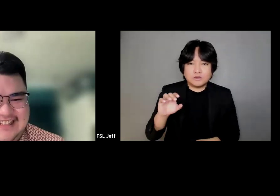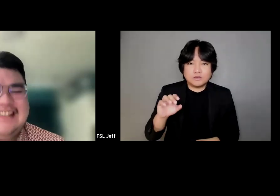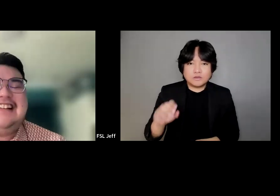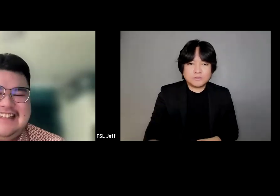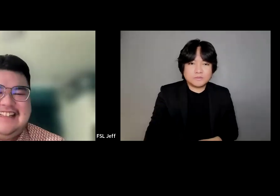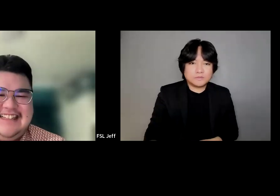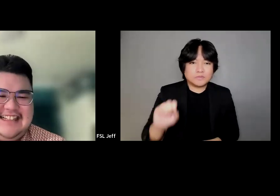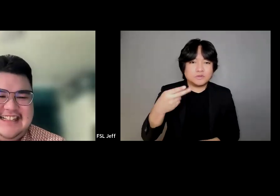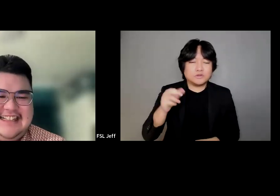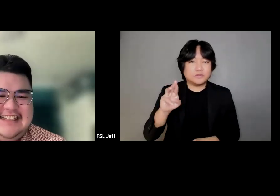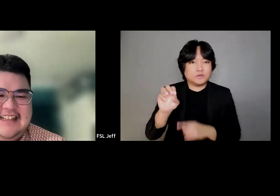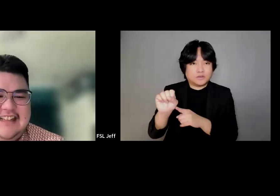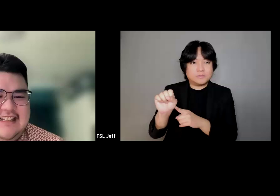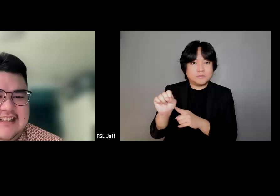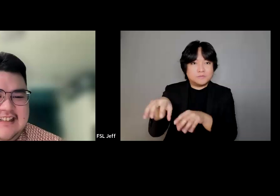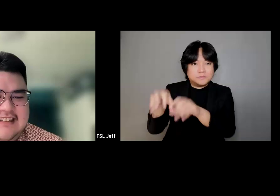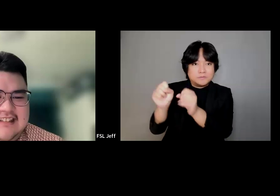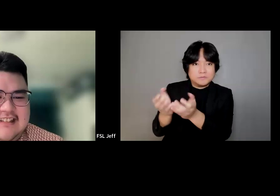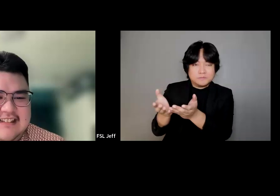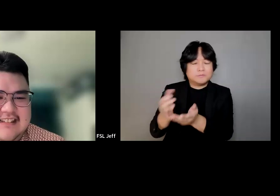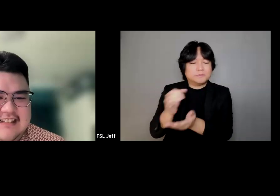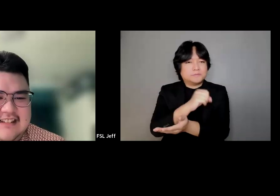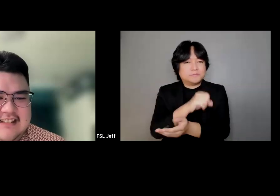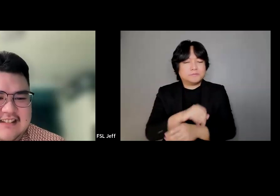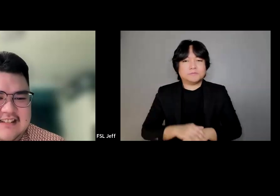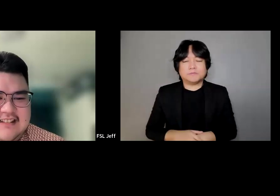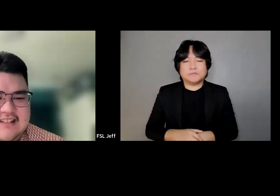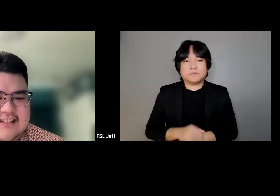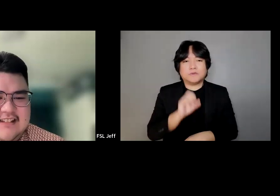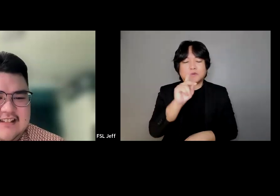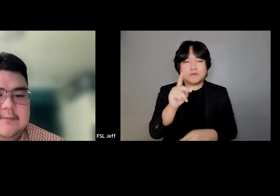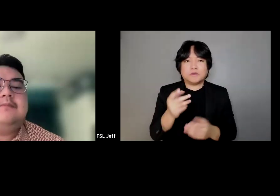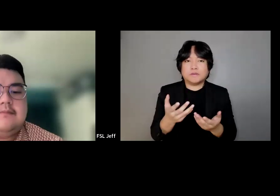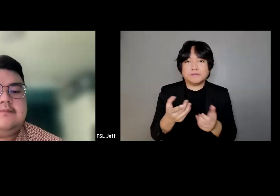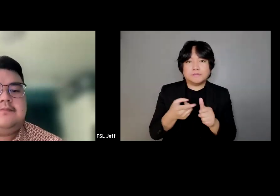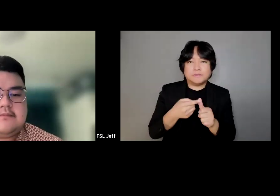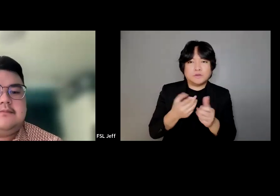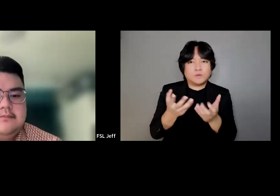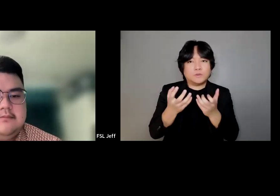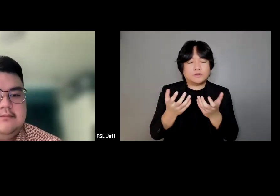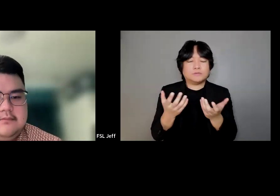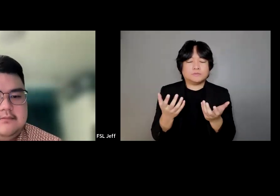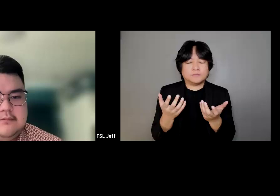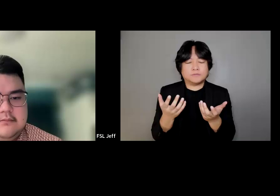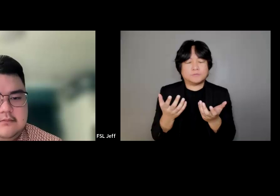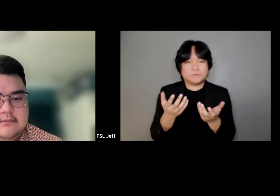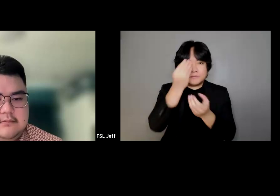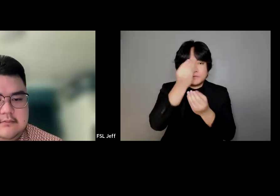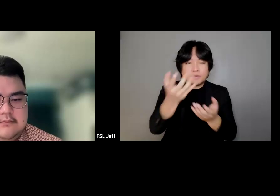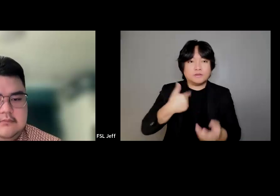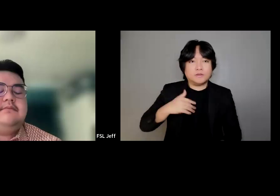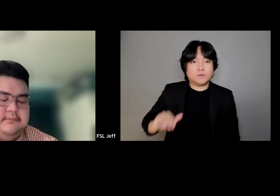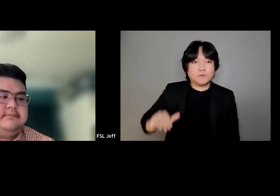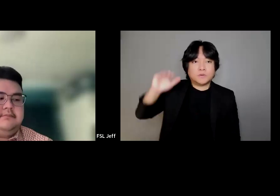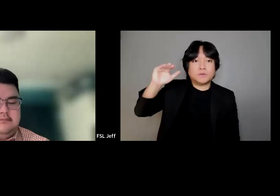Sure, yes. So, um, obviously, I want to acknowledge that I was born and grew up in the Philippines.